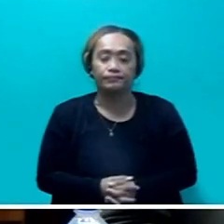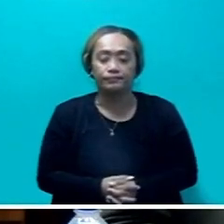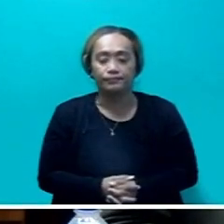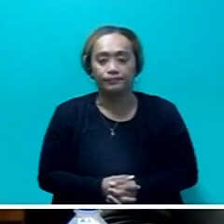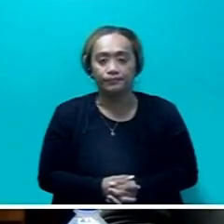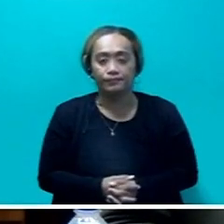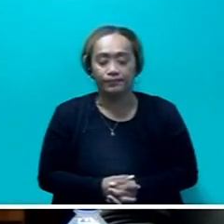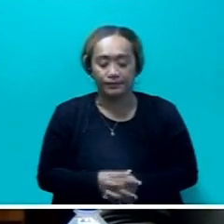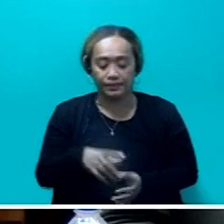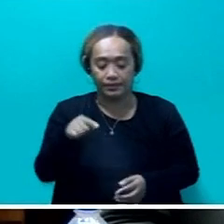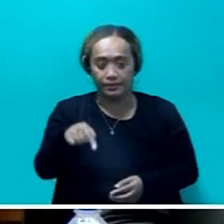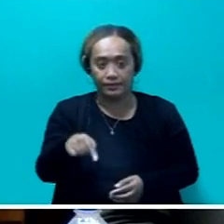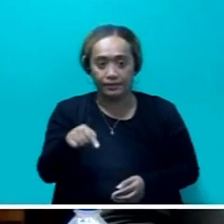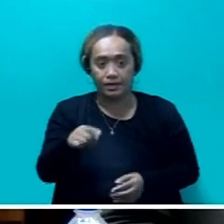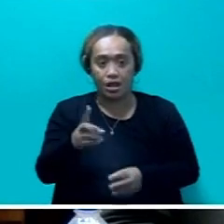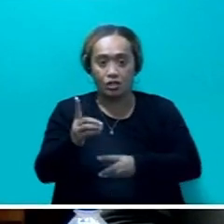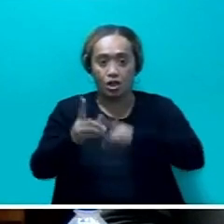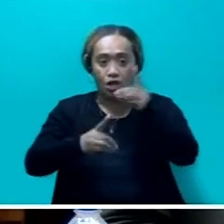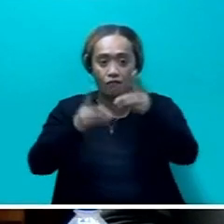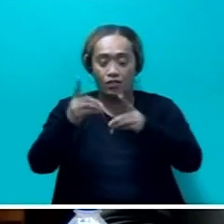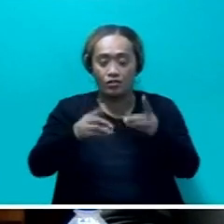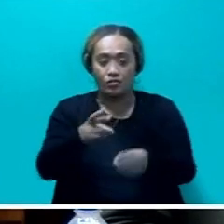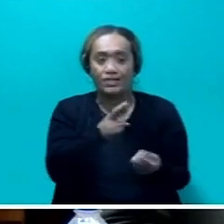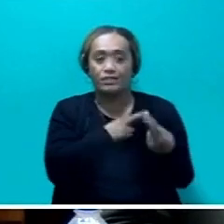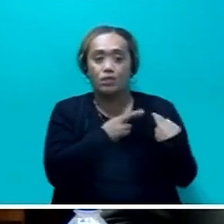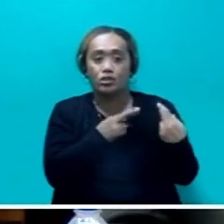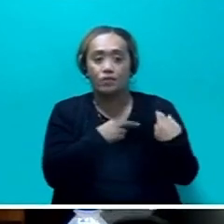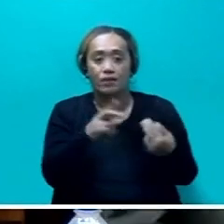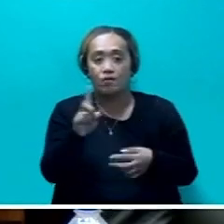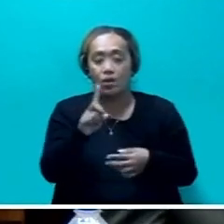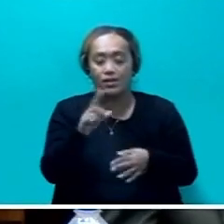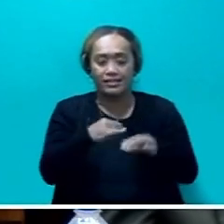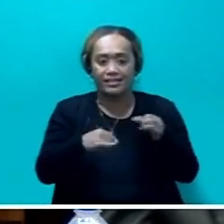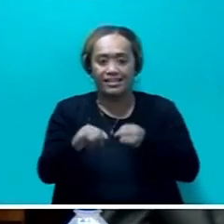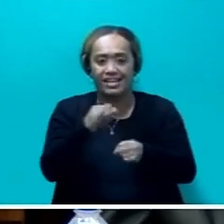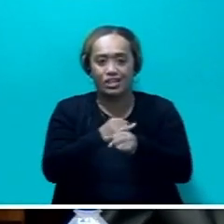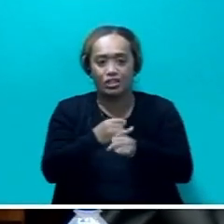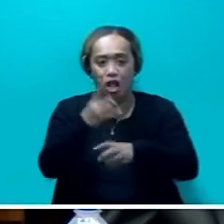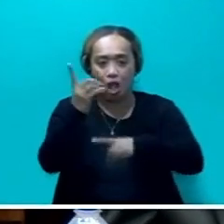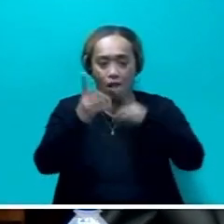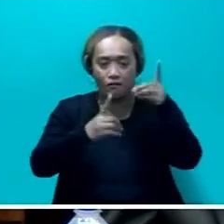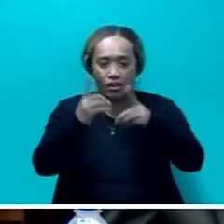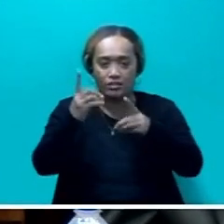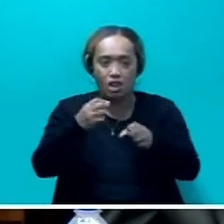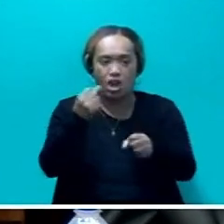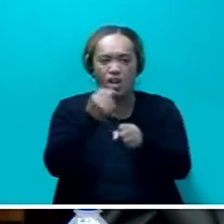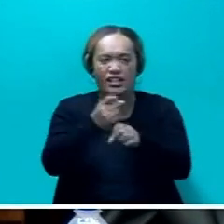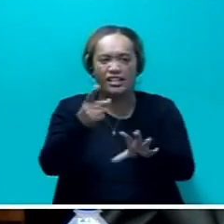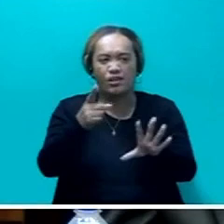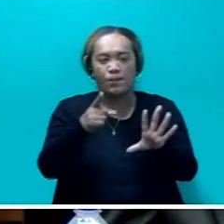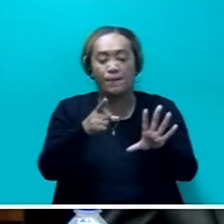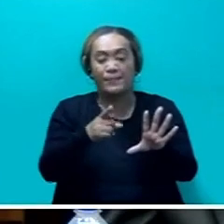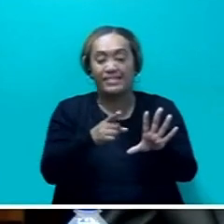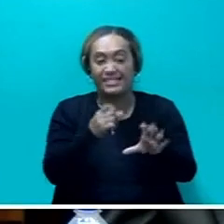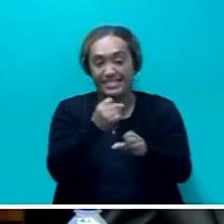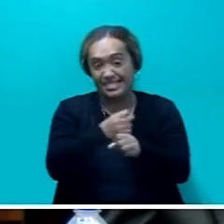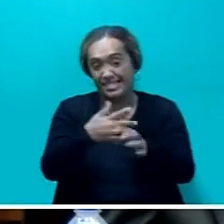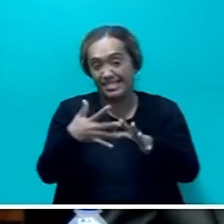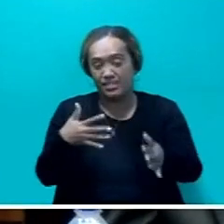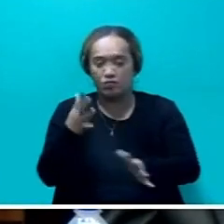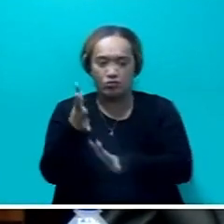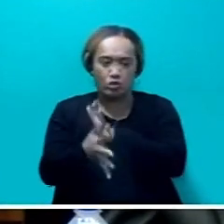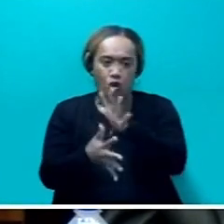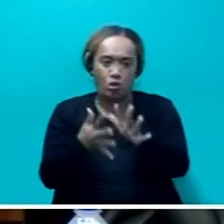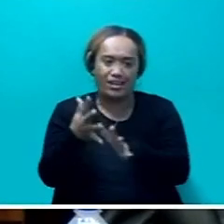The subcommittee on the conference is responsible to hold an international conference on Girmitia to mark the historic